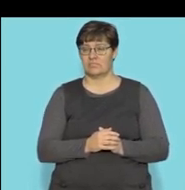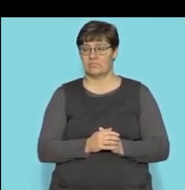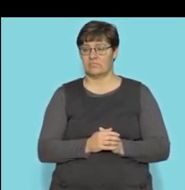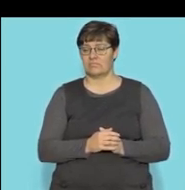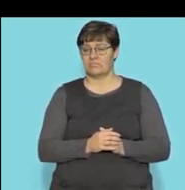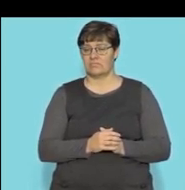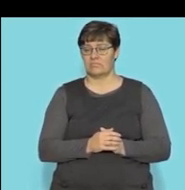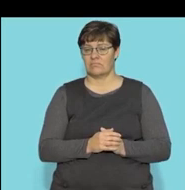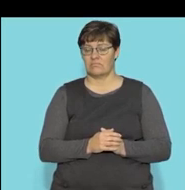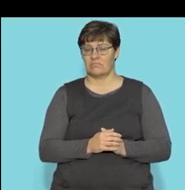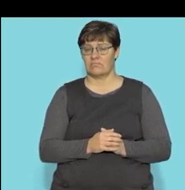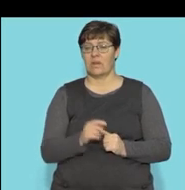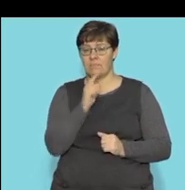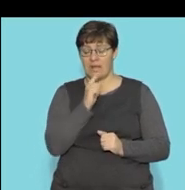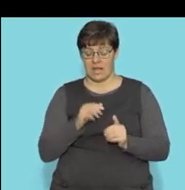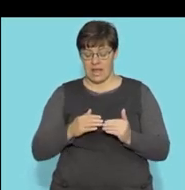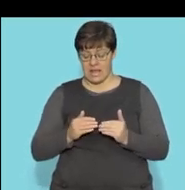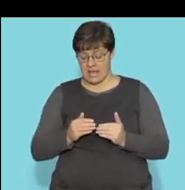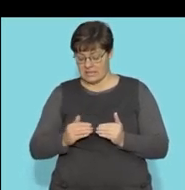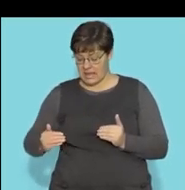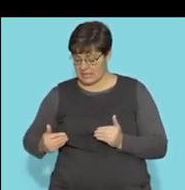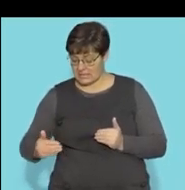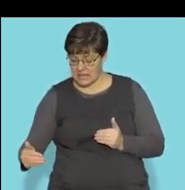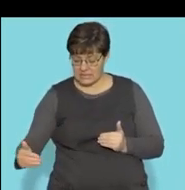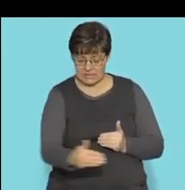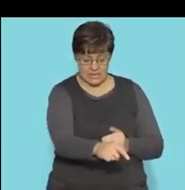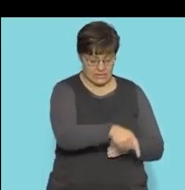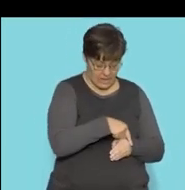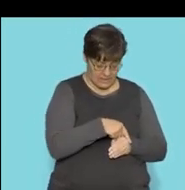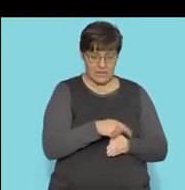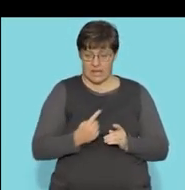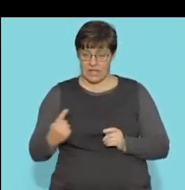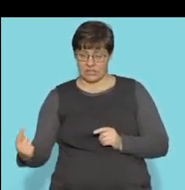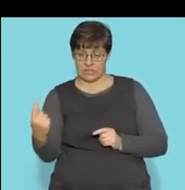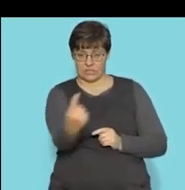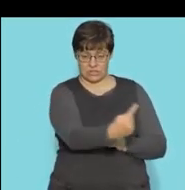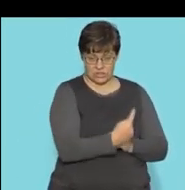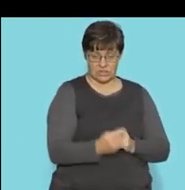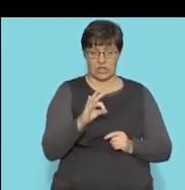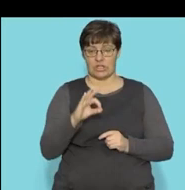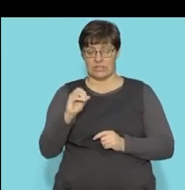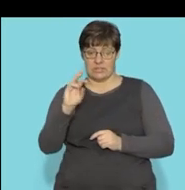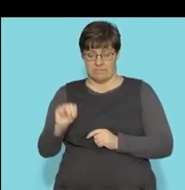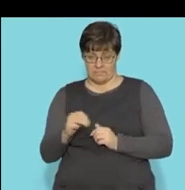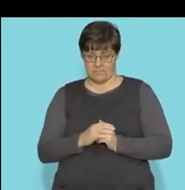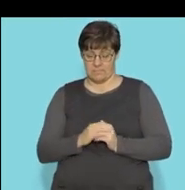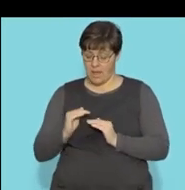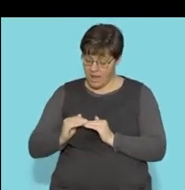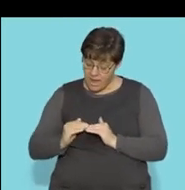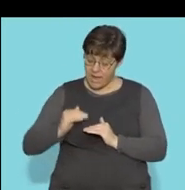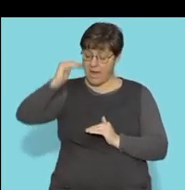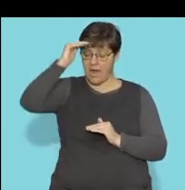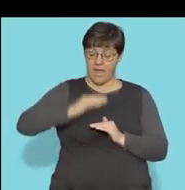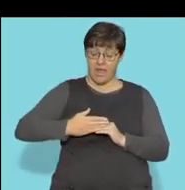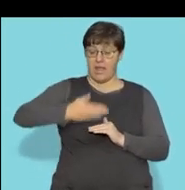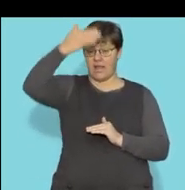which is where each side is 30 meters. So we know that all of these lengths for the square base will be 30 meters.